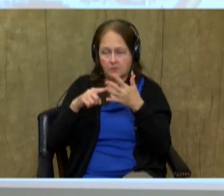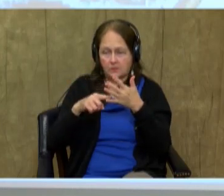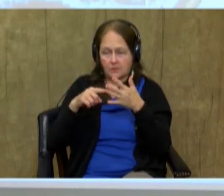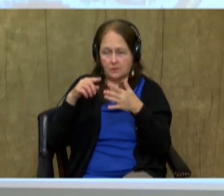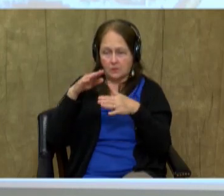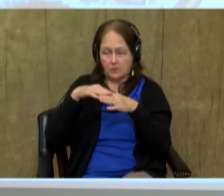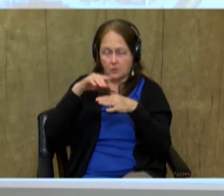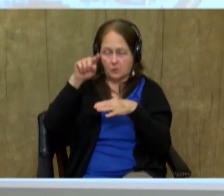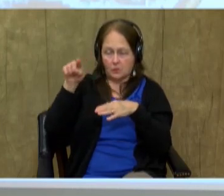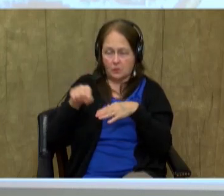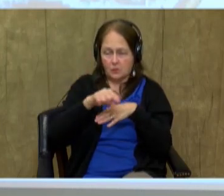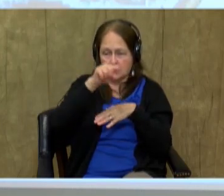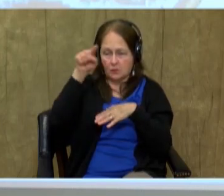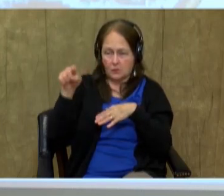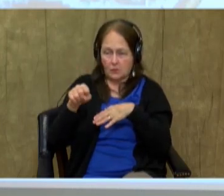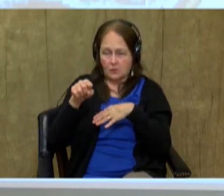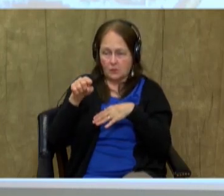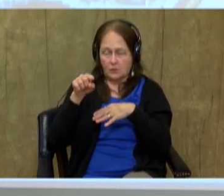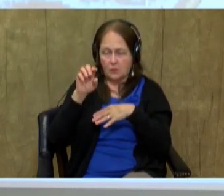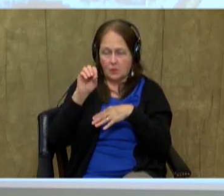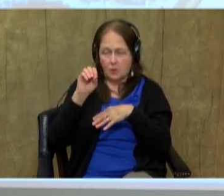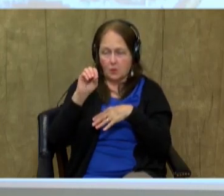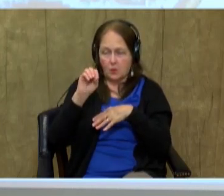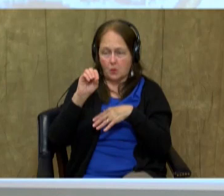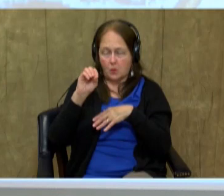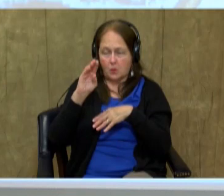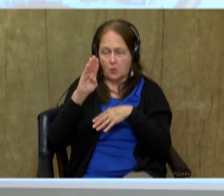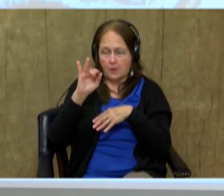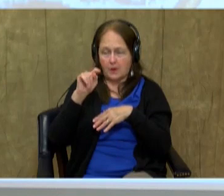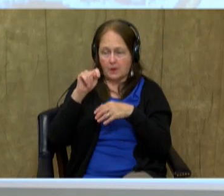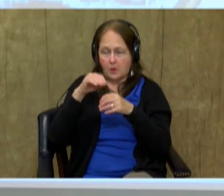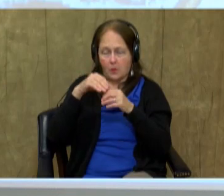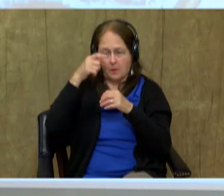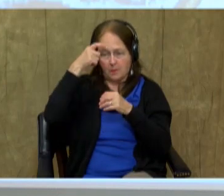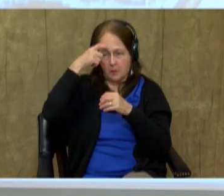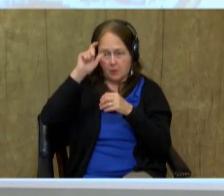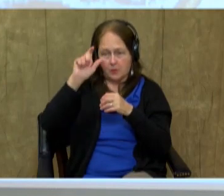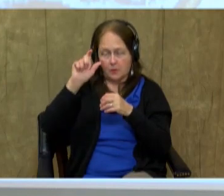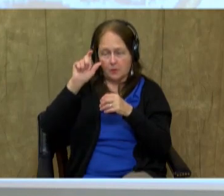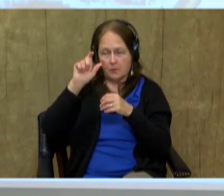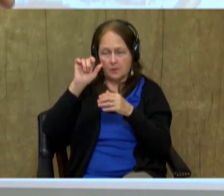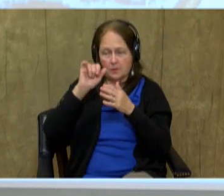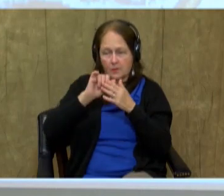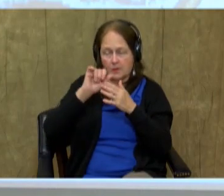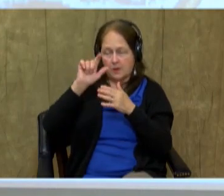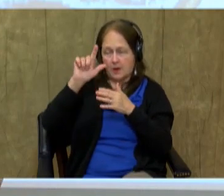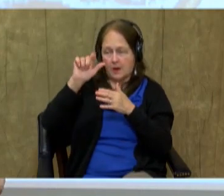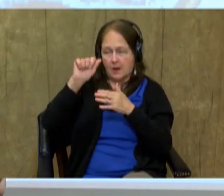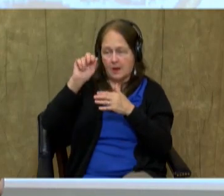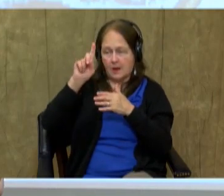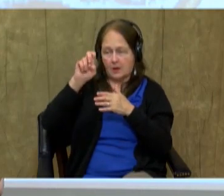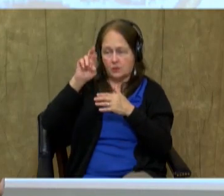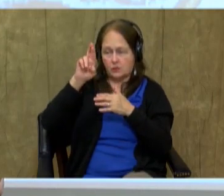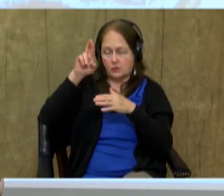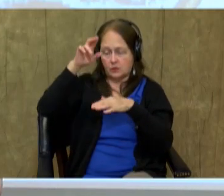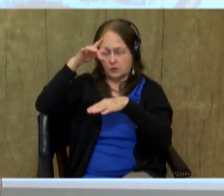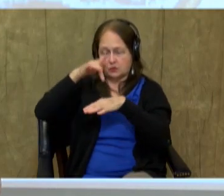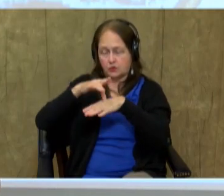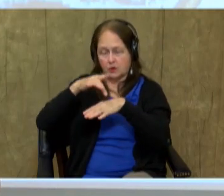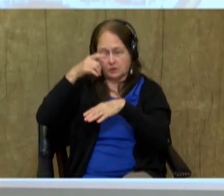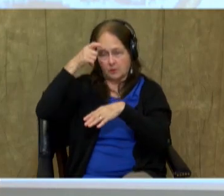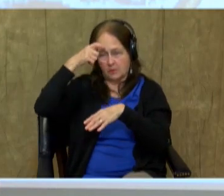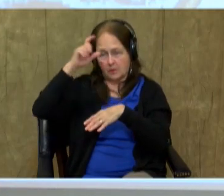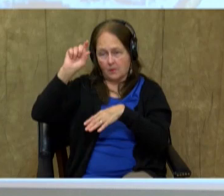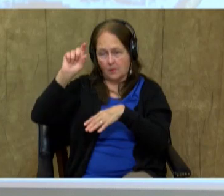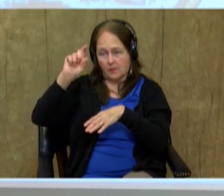and they get in orbit around the moon, the lander separates. And the lunar lander goes down to the moon and takes